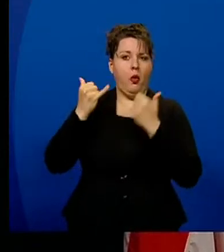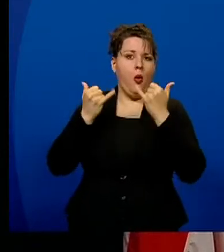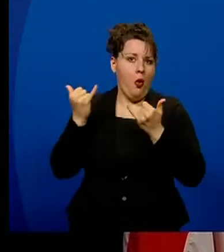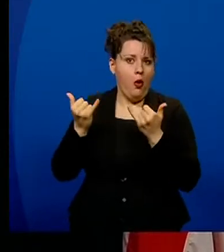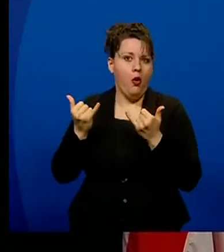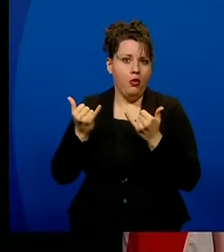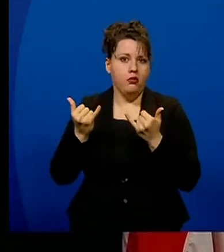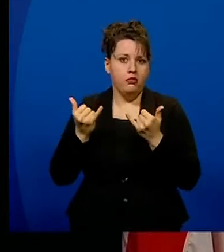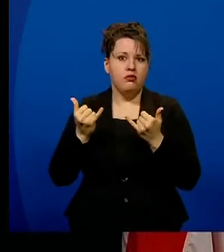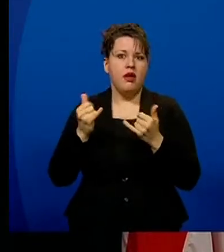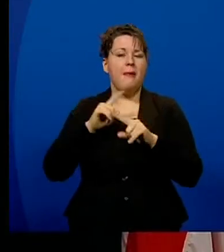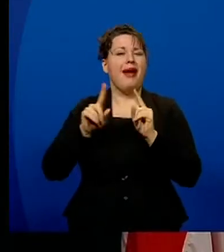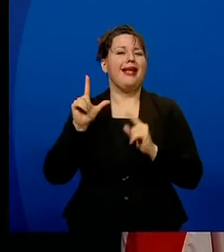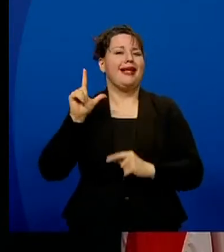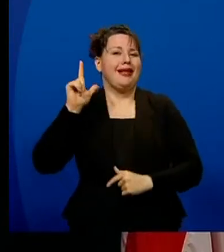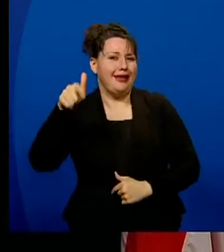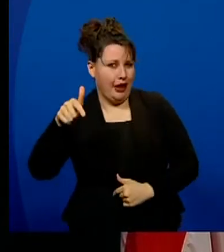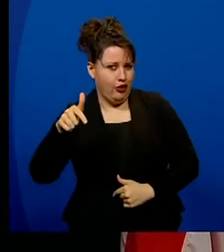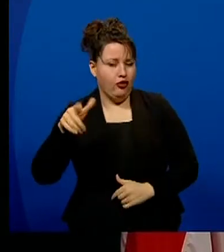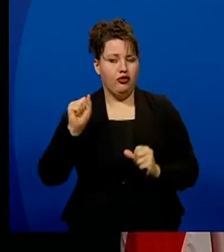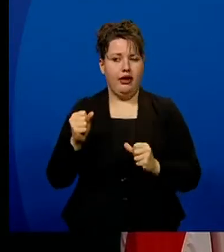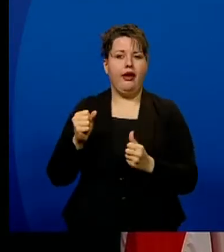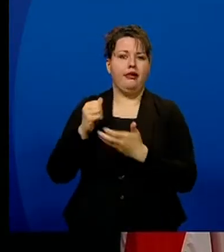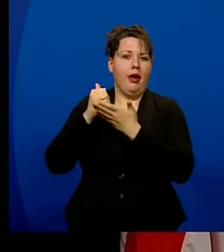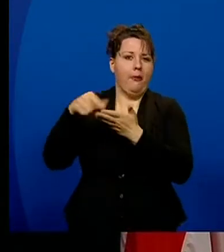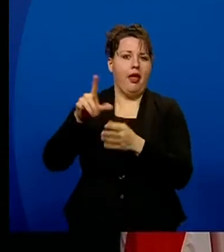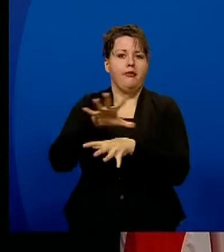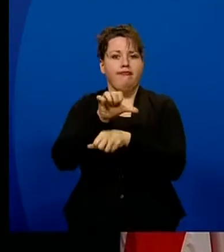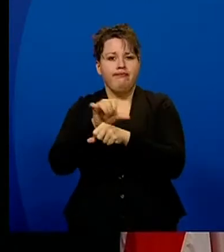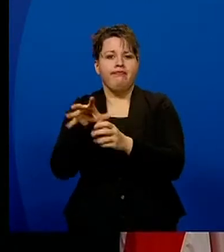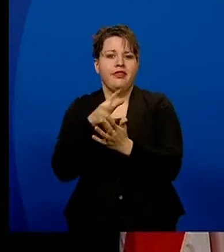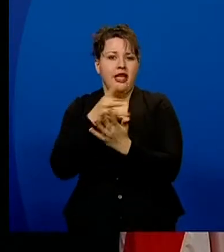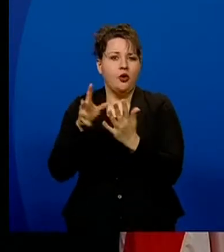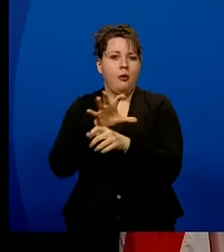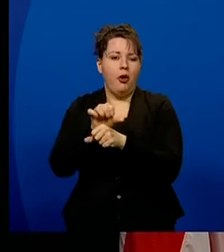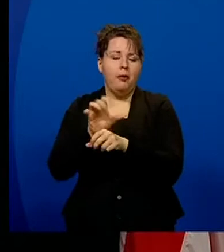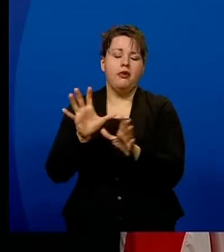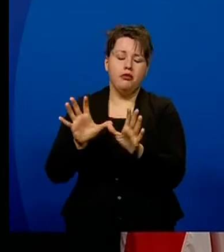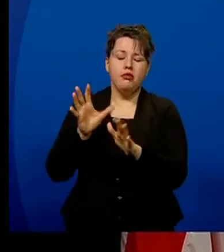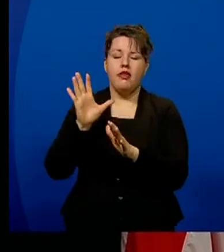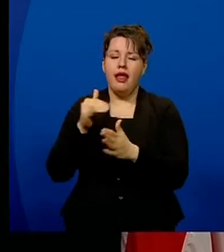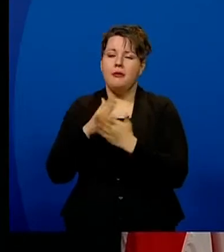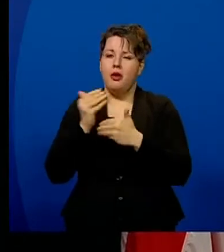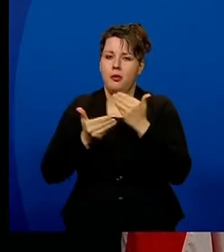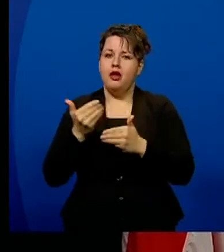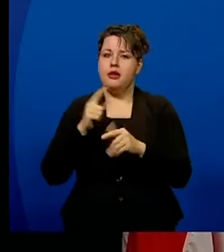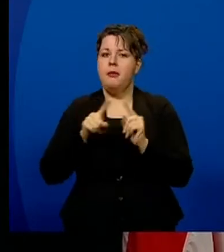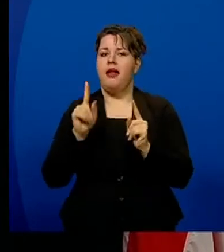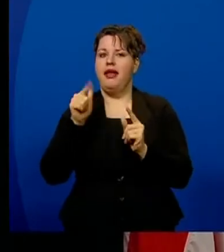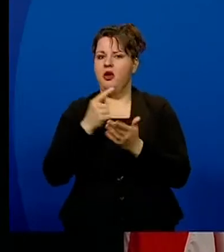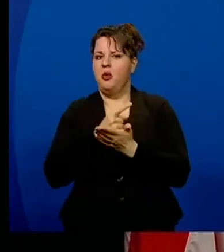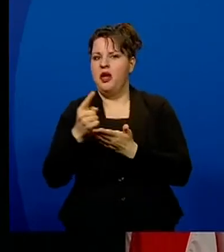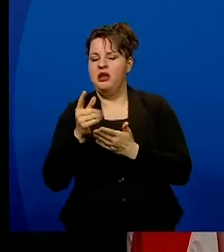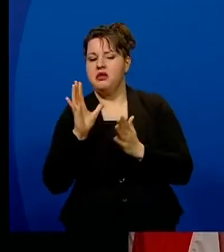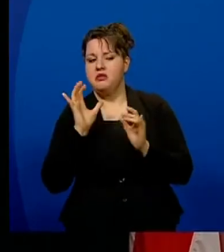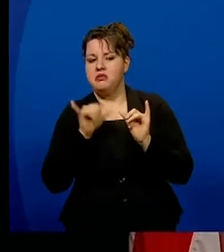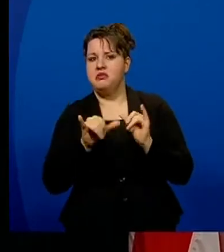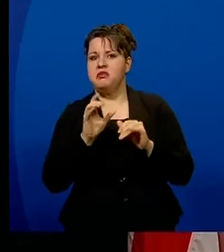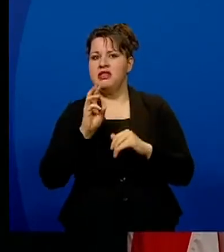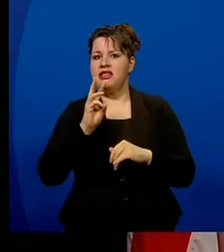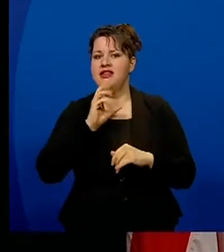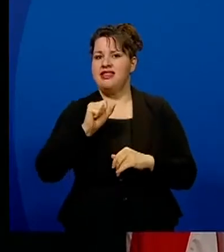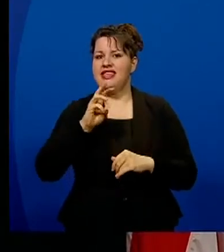helpful in helping them get the information and helping them schedule a vaccine. So that's part of the process that we're looking at. Governor, you said